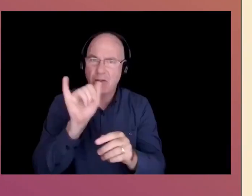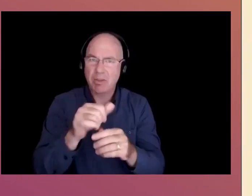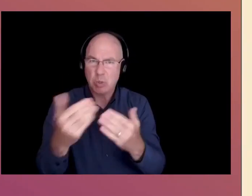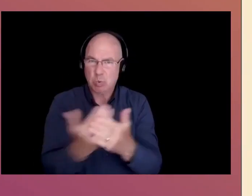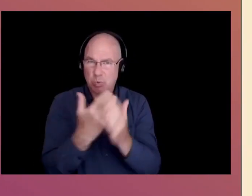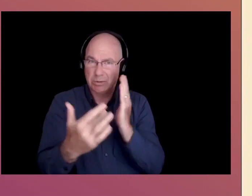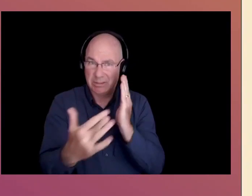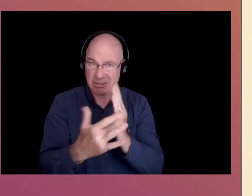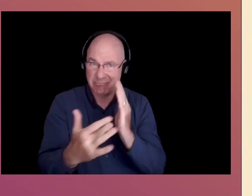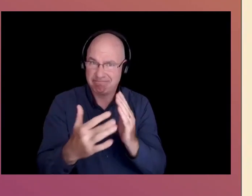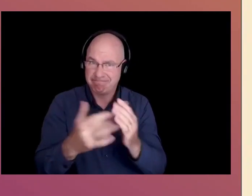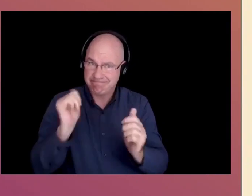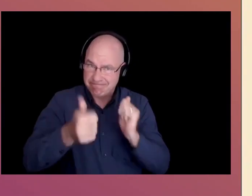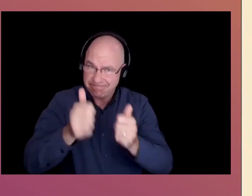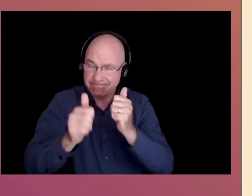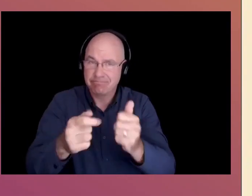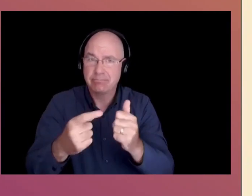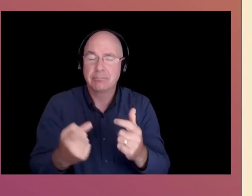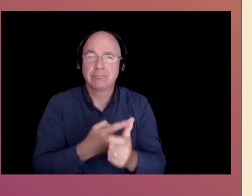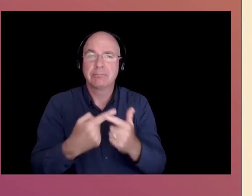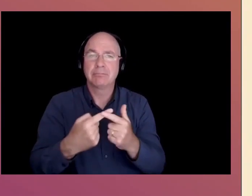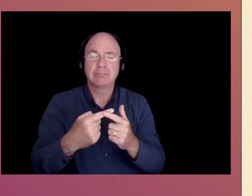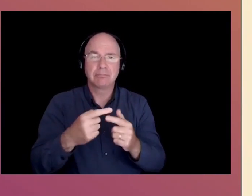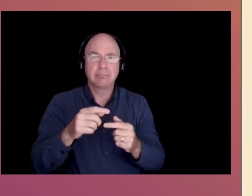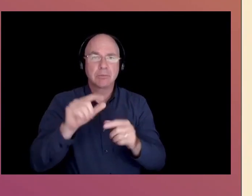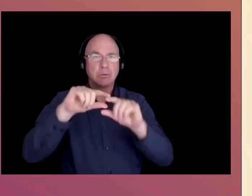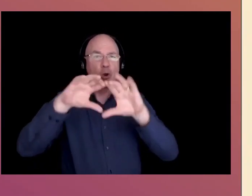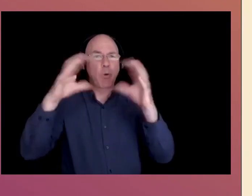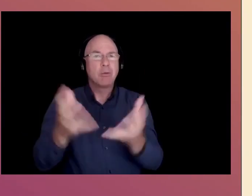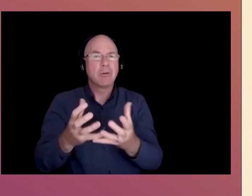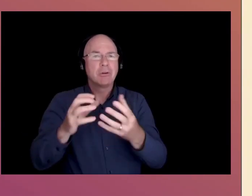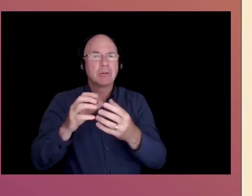and then make our global society sustainable.